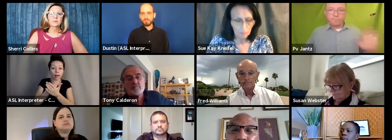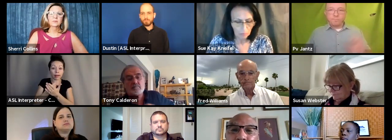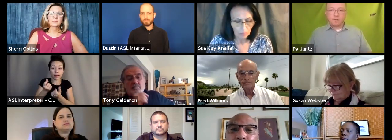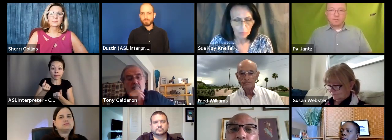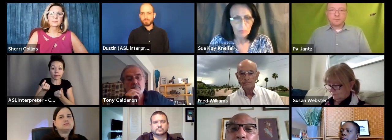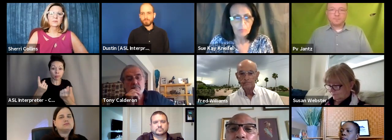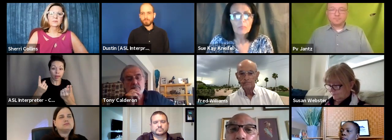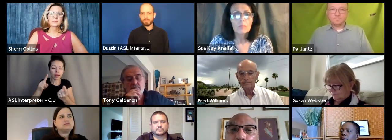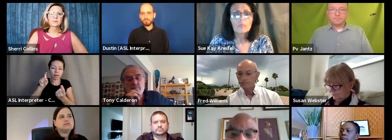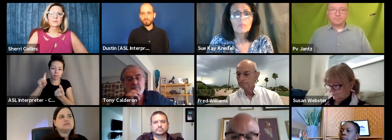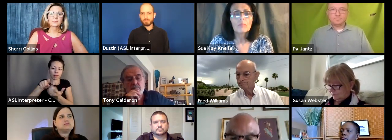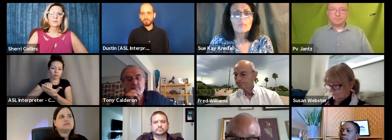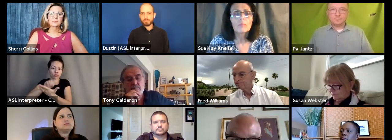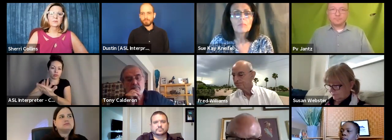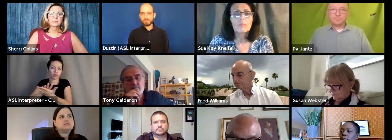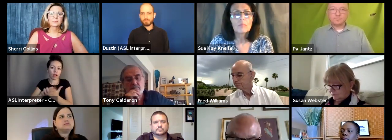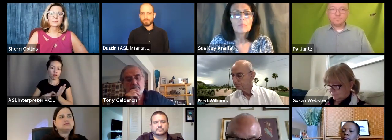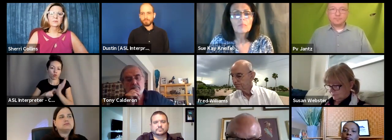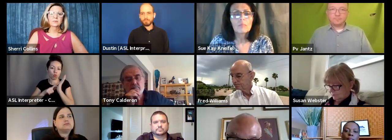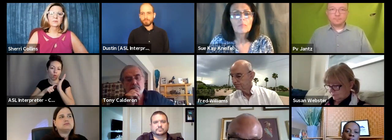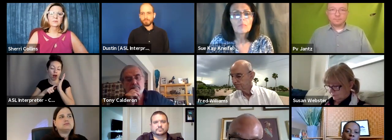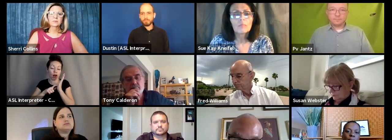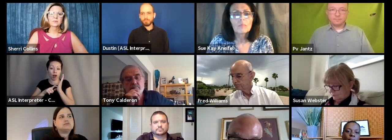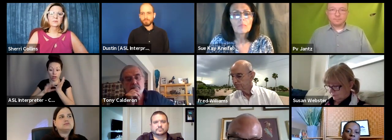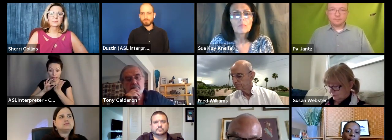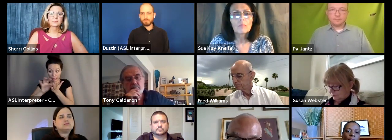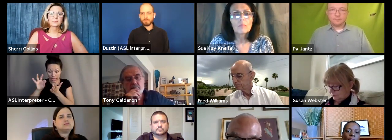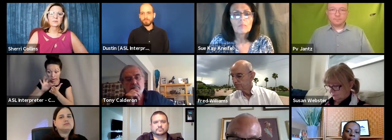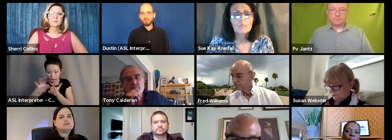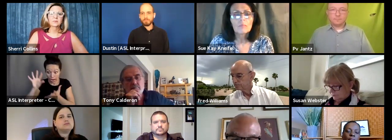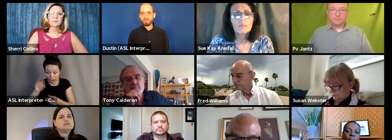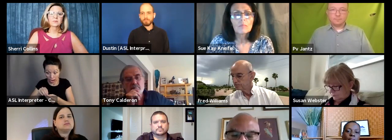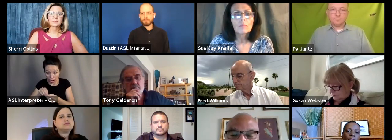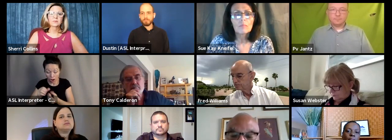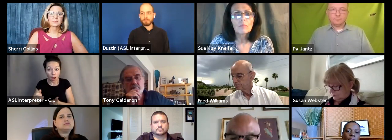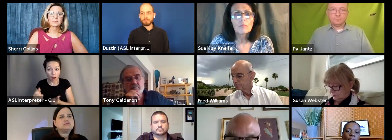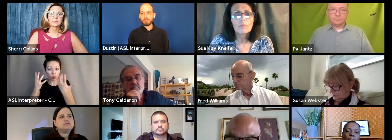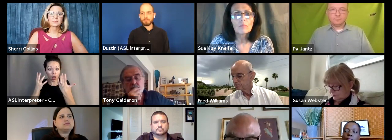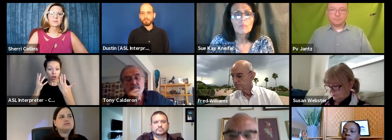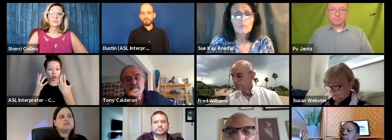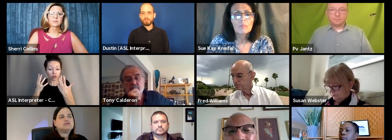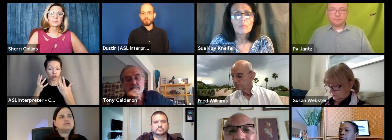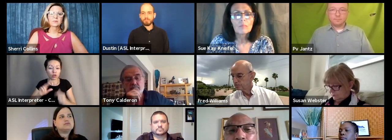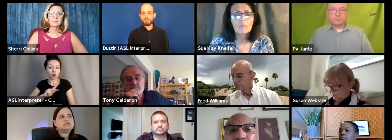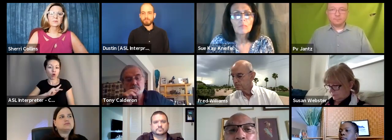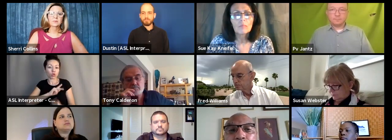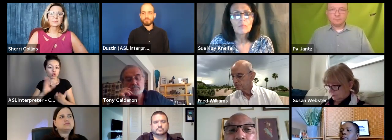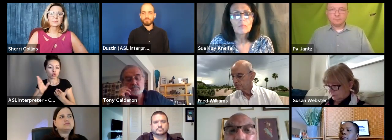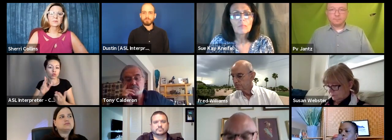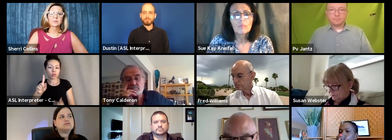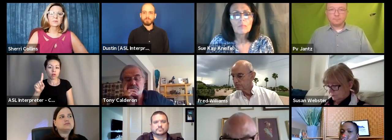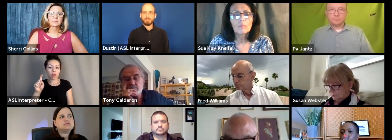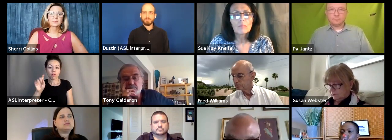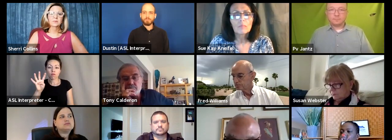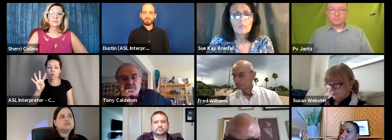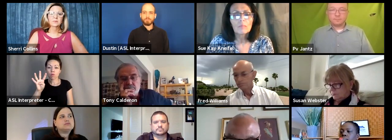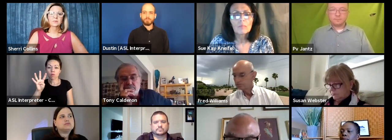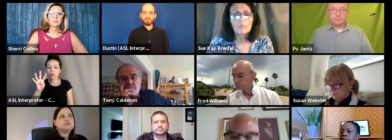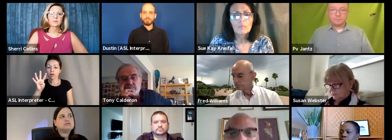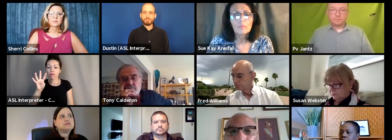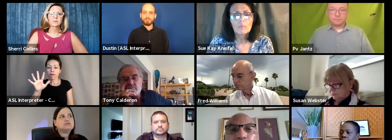tracking that number, we came out to about personal services,